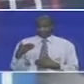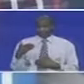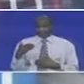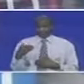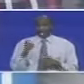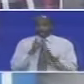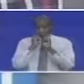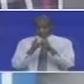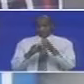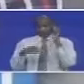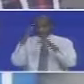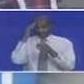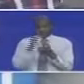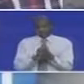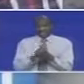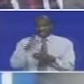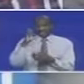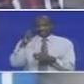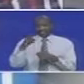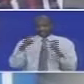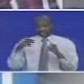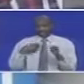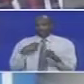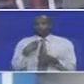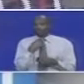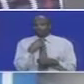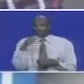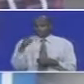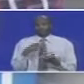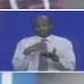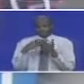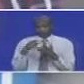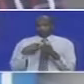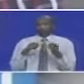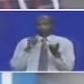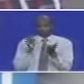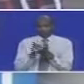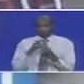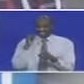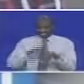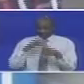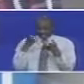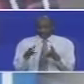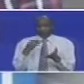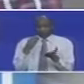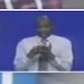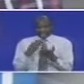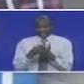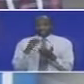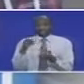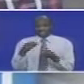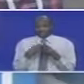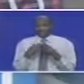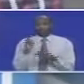awarded the universities by the exchequer. Unions are not expected to negotiate for capitation, but this time round, the money we negotiated was